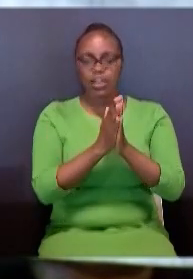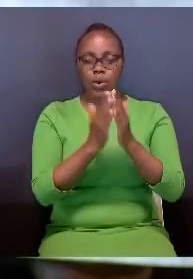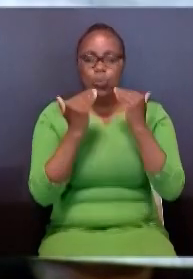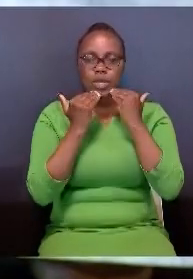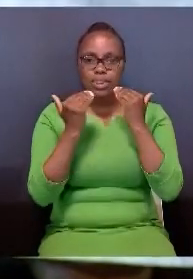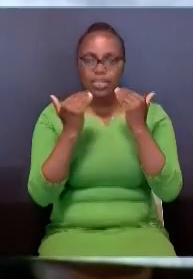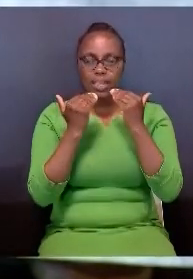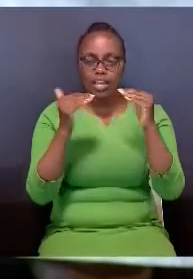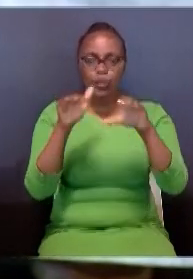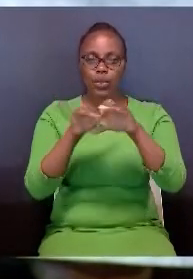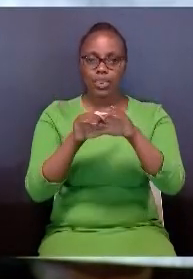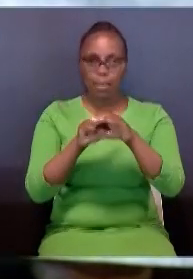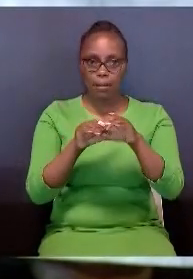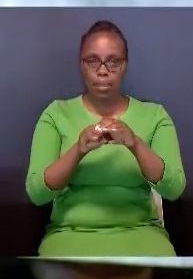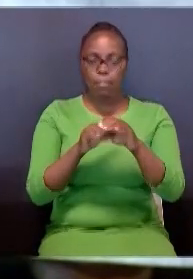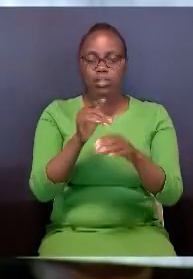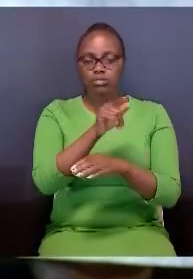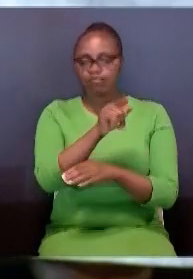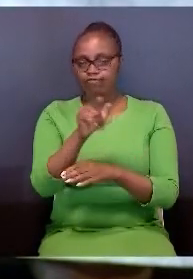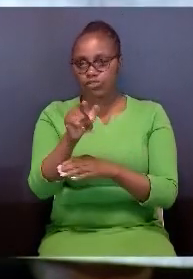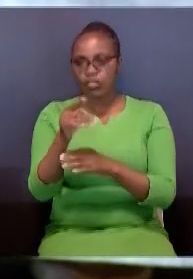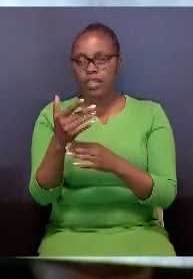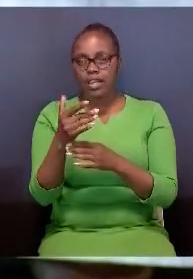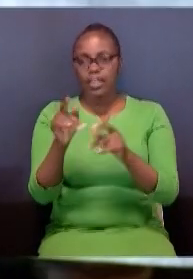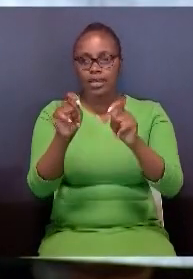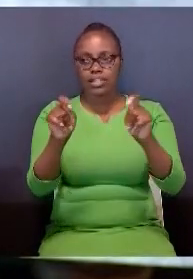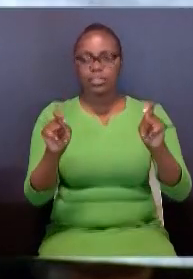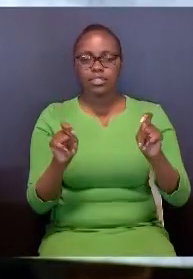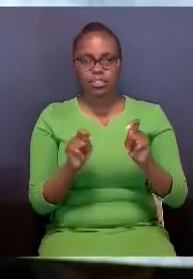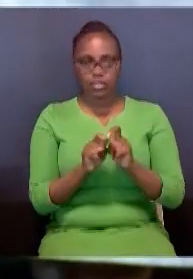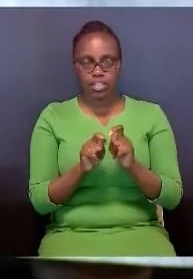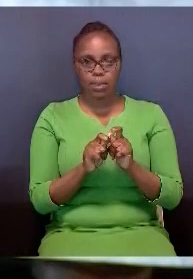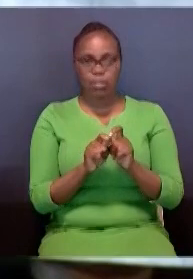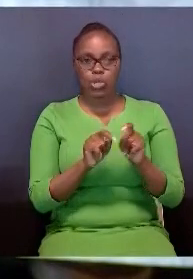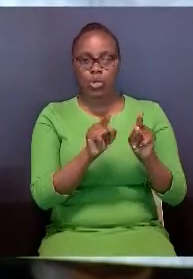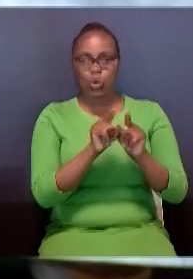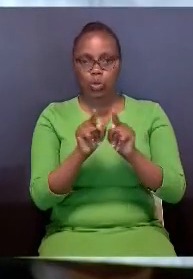the members of your delegation also